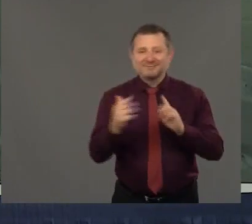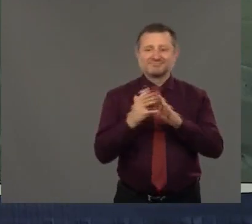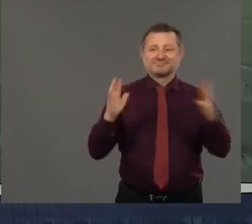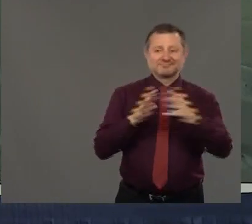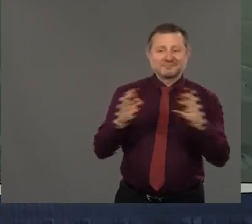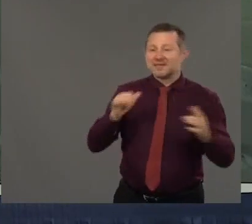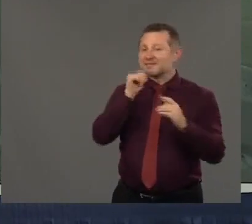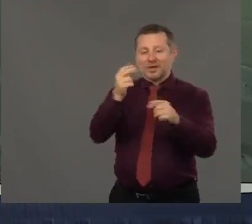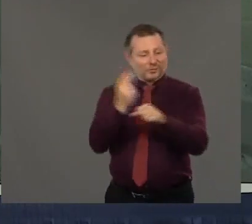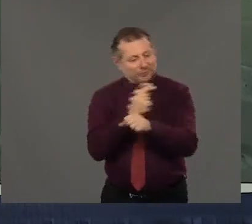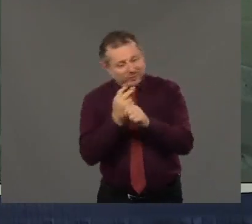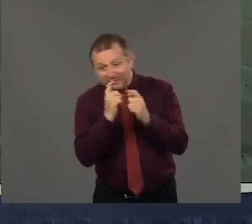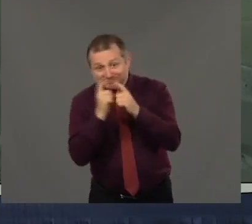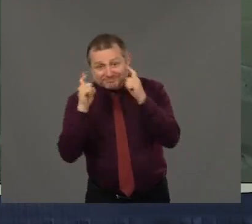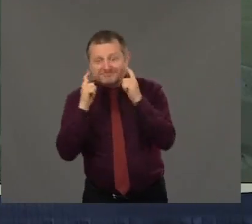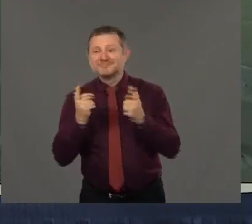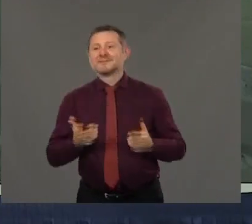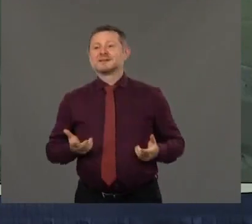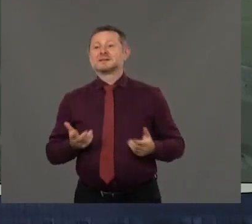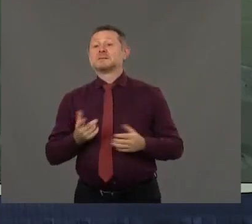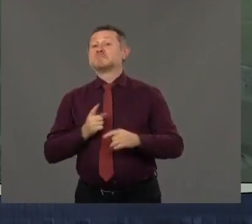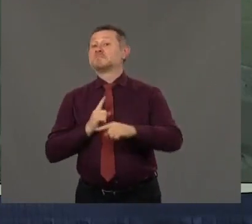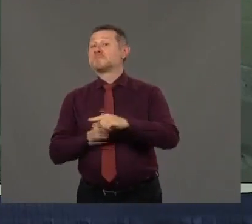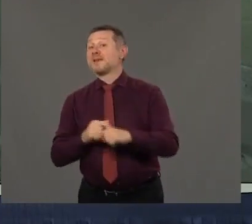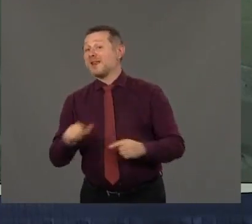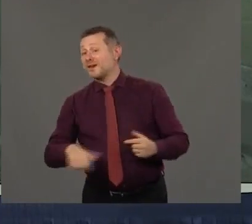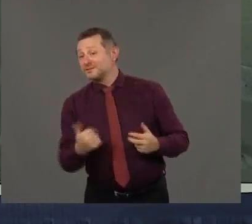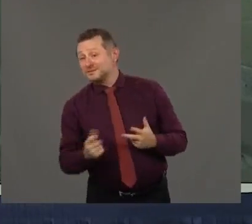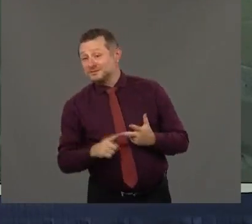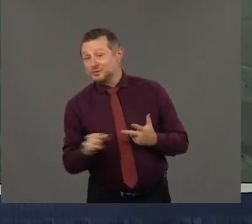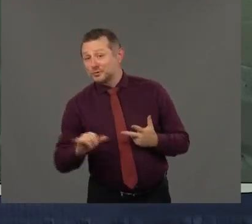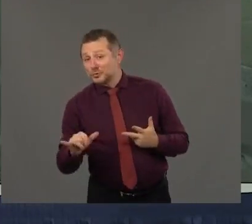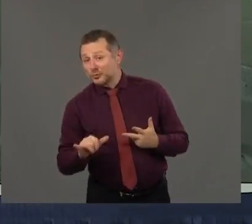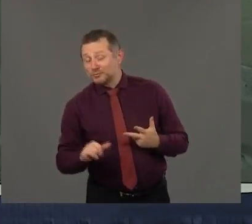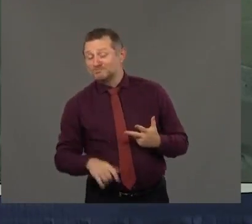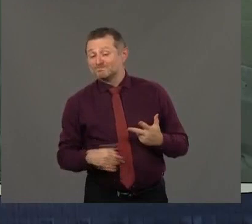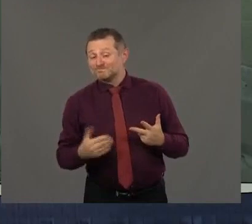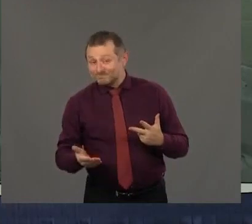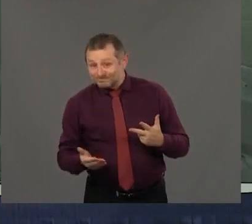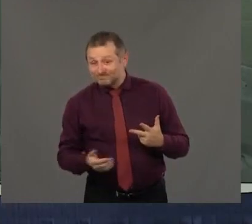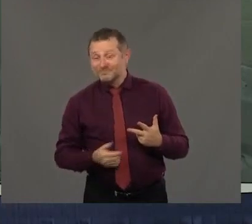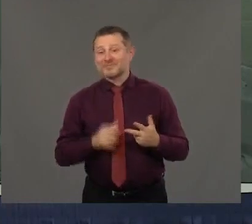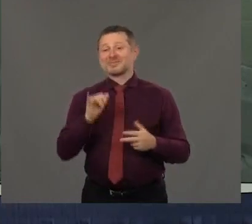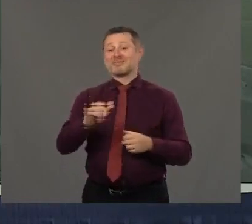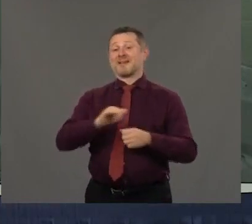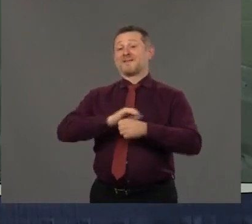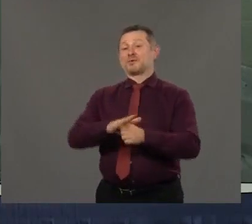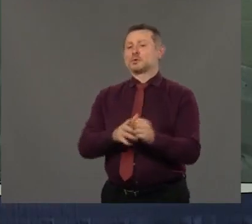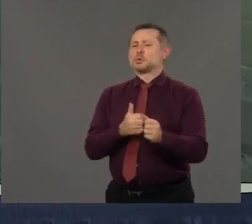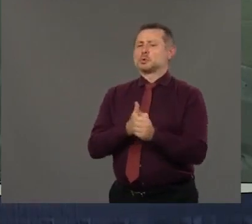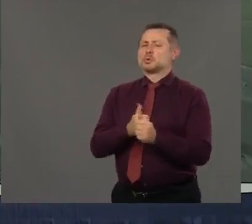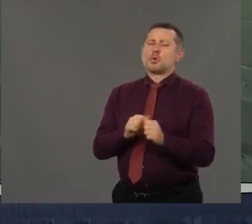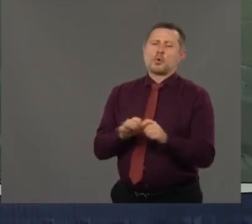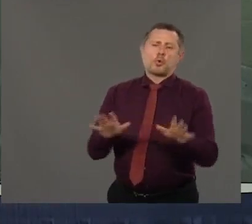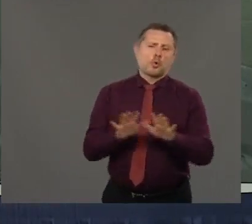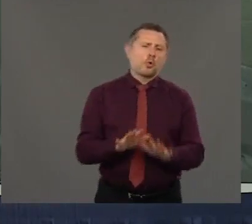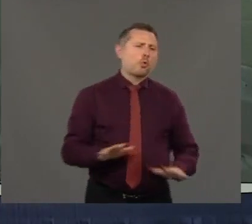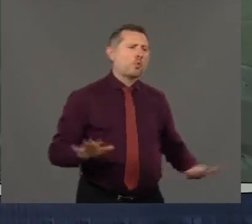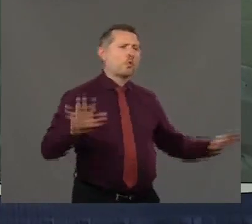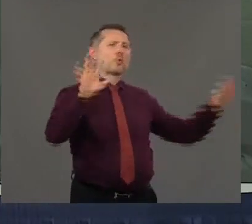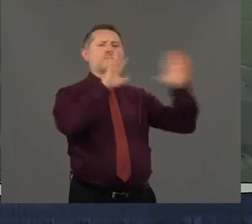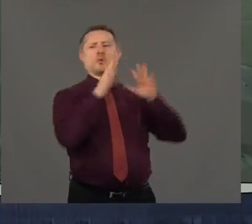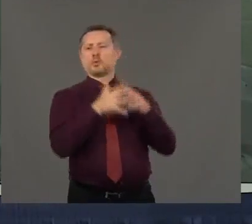And you now have an added factor of viral spread all across the nation and a